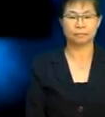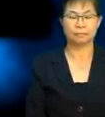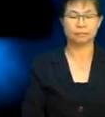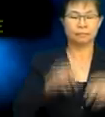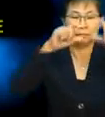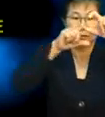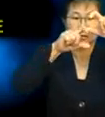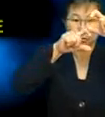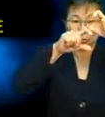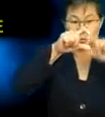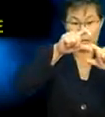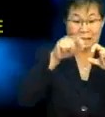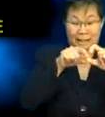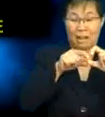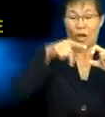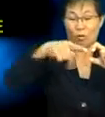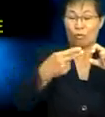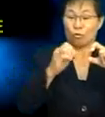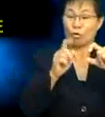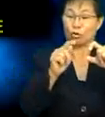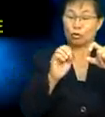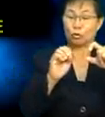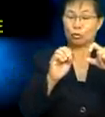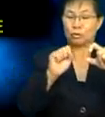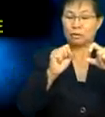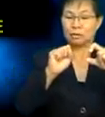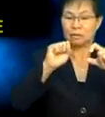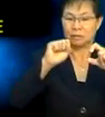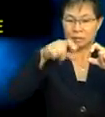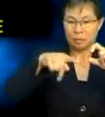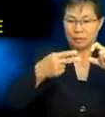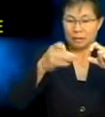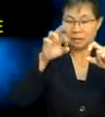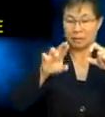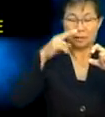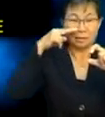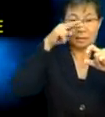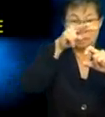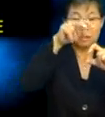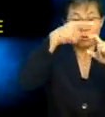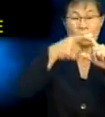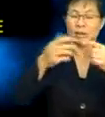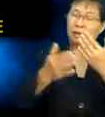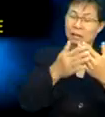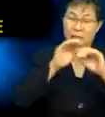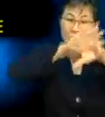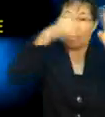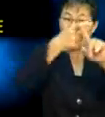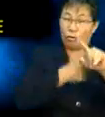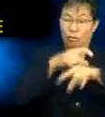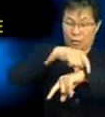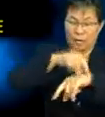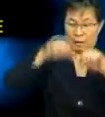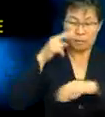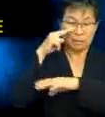The photosphere is the layer of atmosphere that can be seen clearly from the Earth. It can be